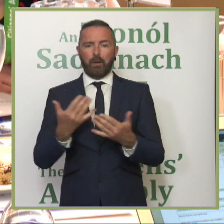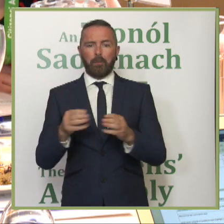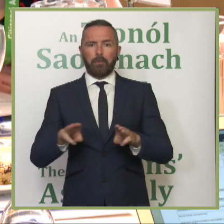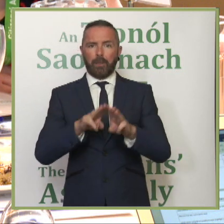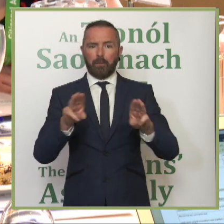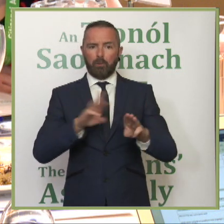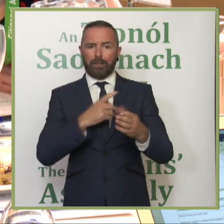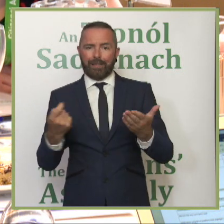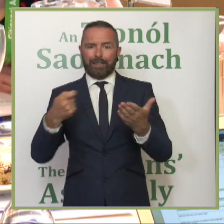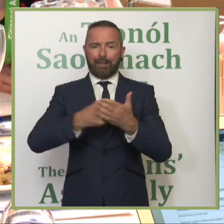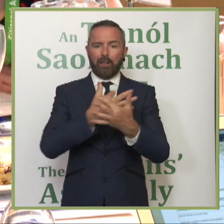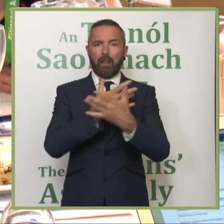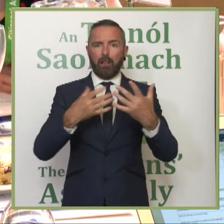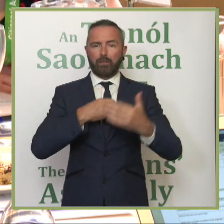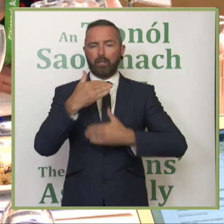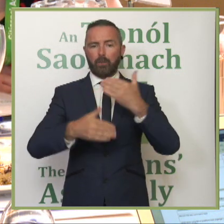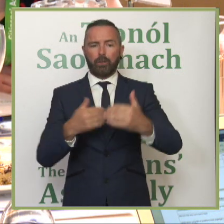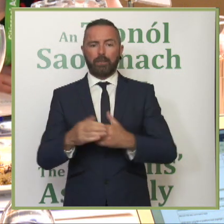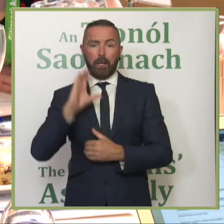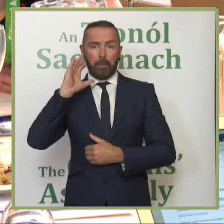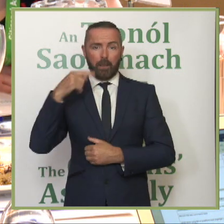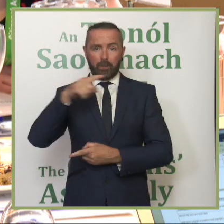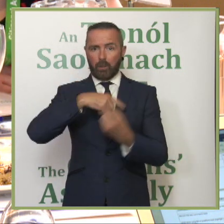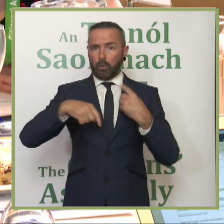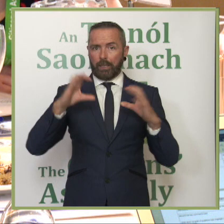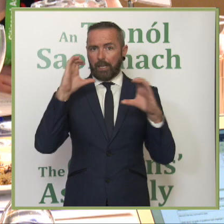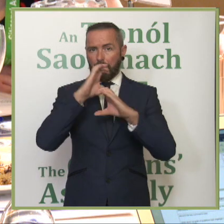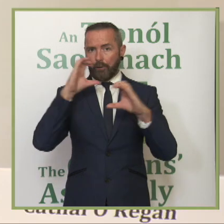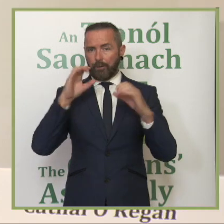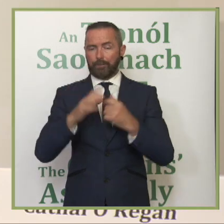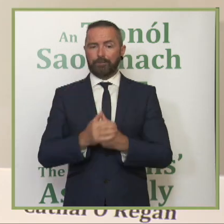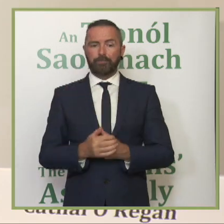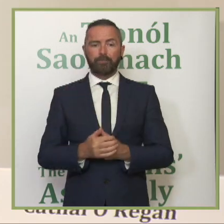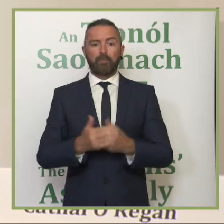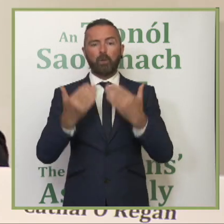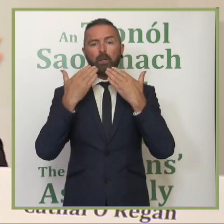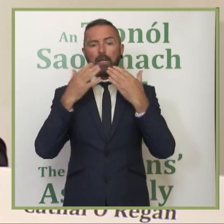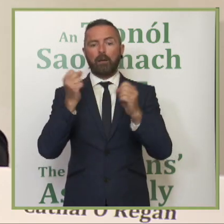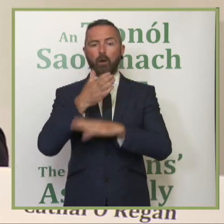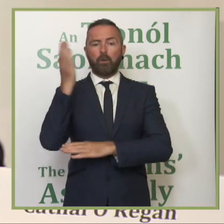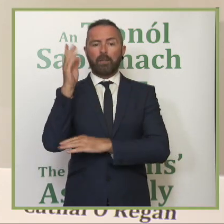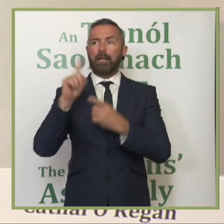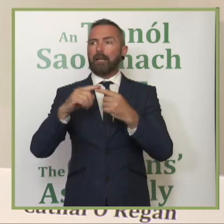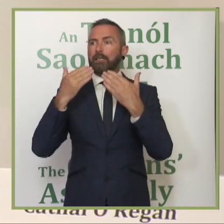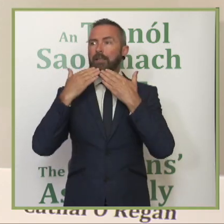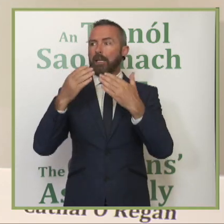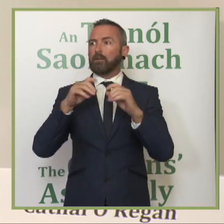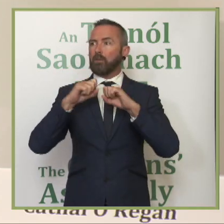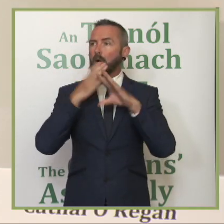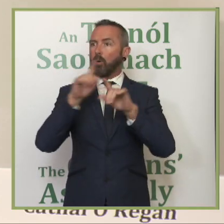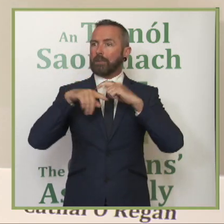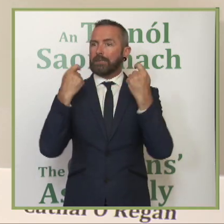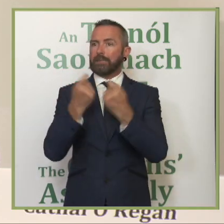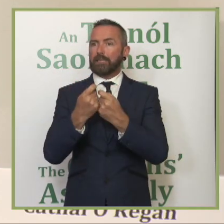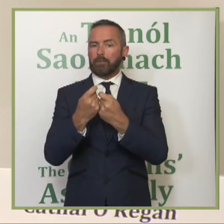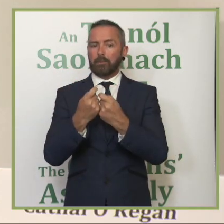they care. So we all care, and they care as well to give their time. So thanks to all the presenters in particular. Obviously, thanks to all the team. We'll give